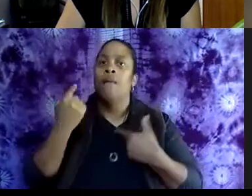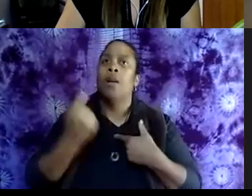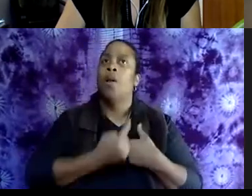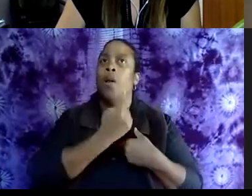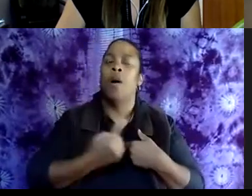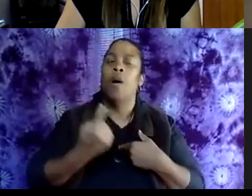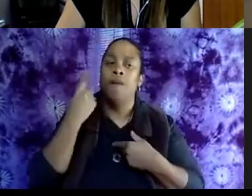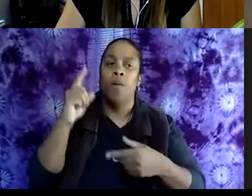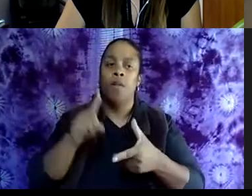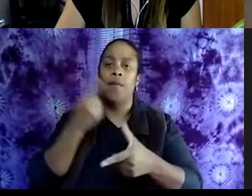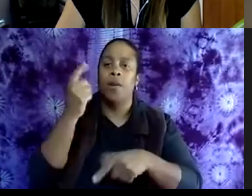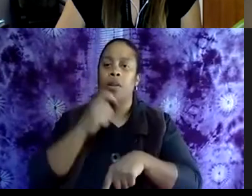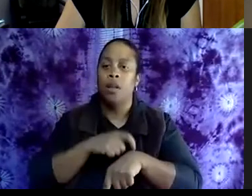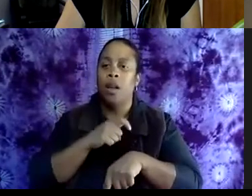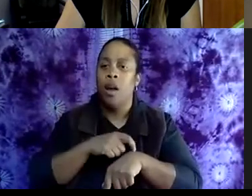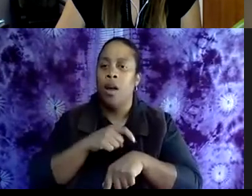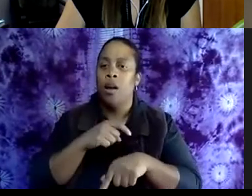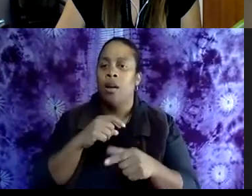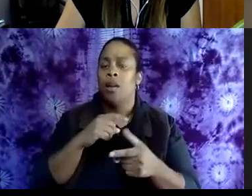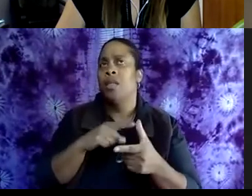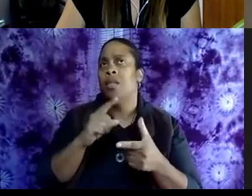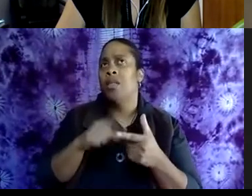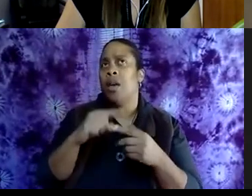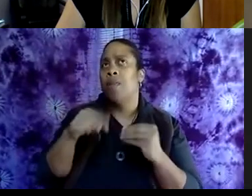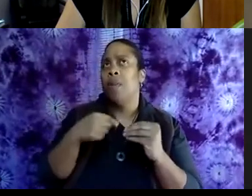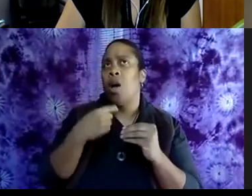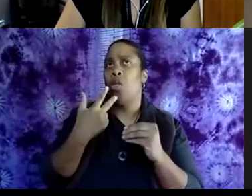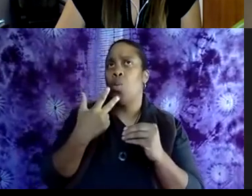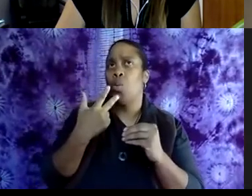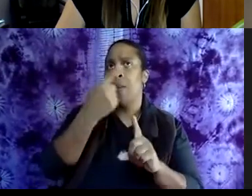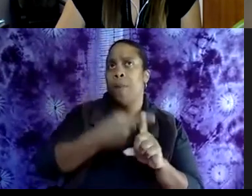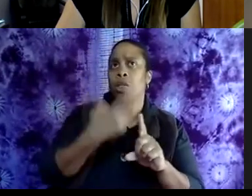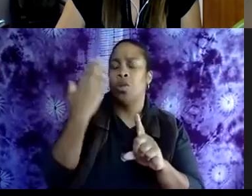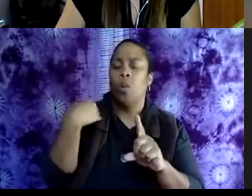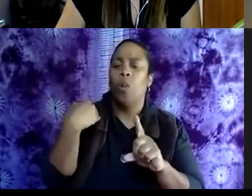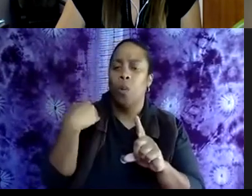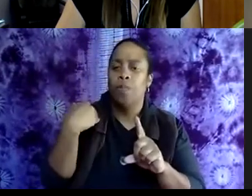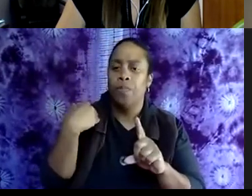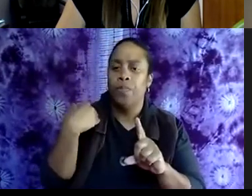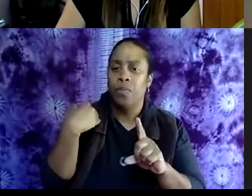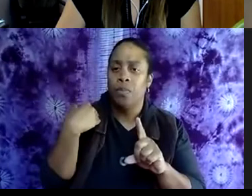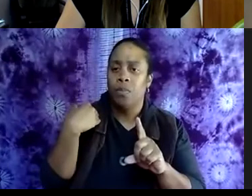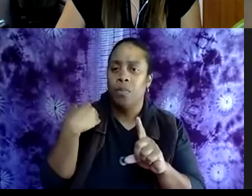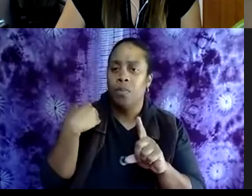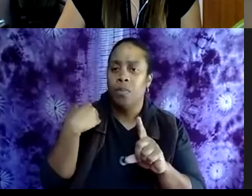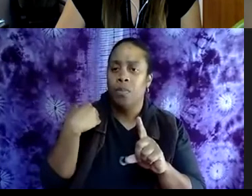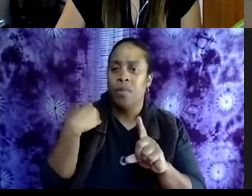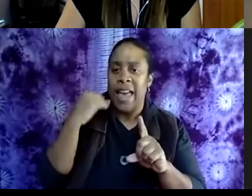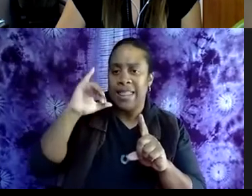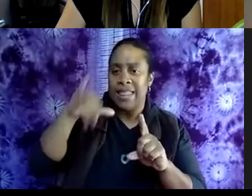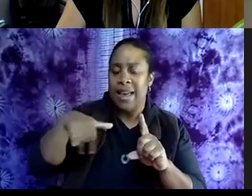very first time. And so about 3 months ago, this and